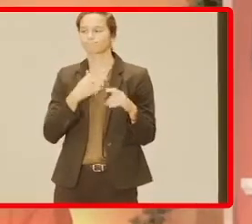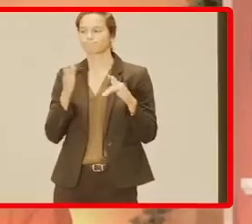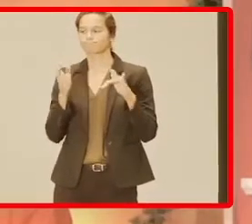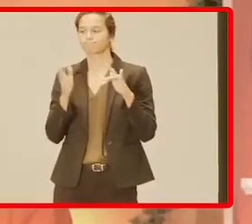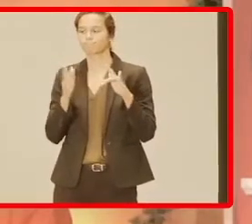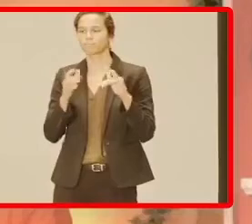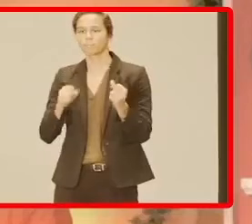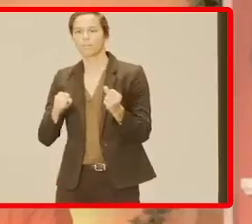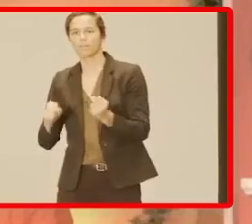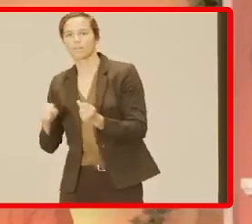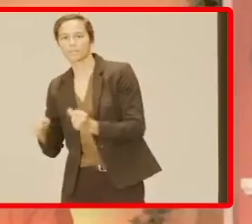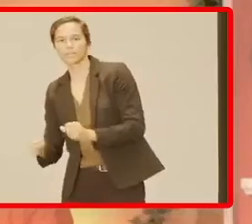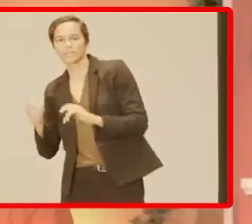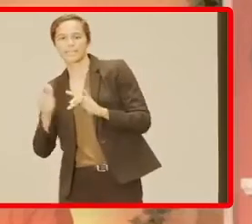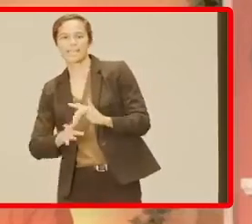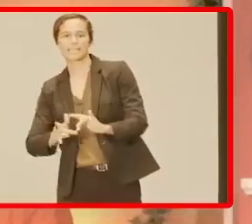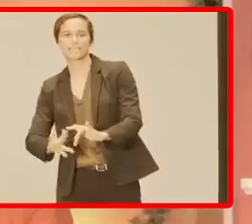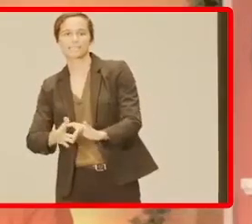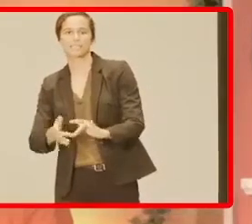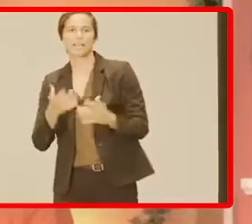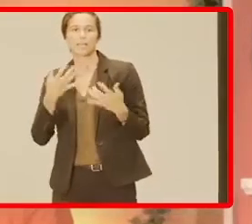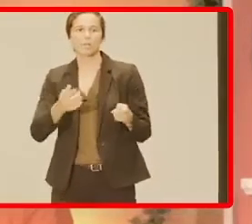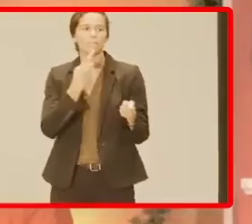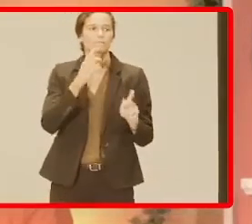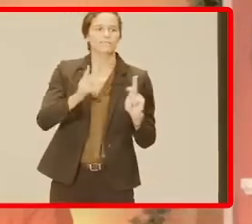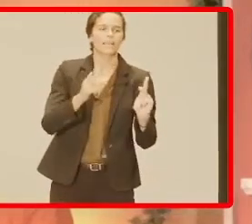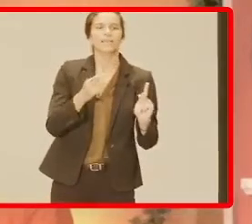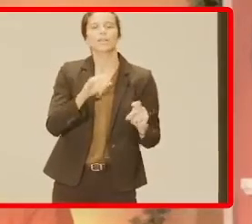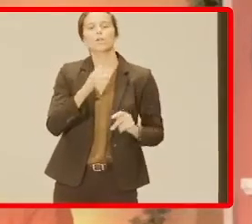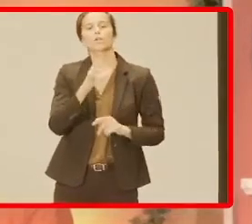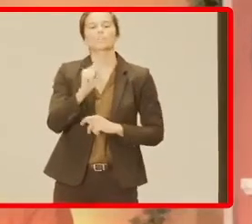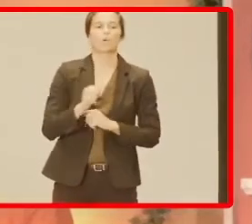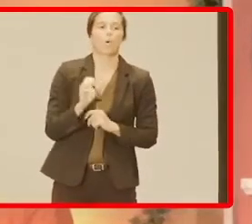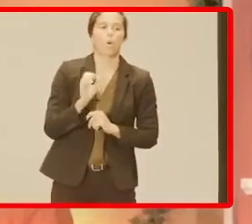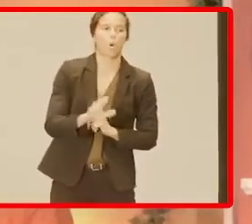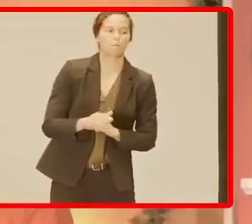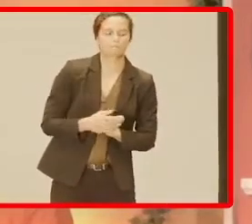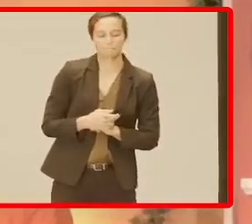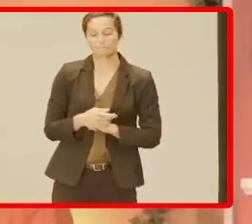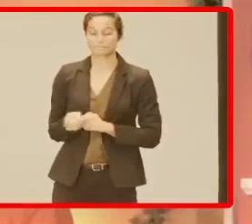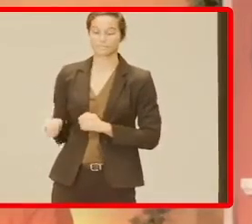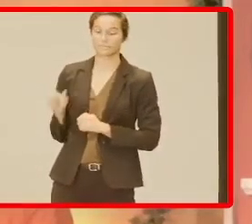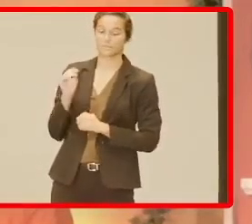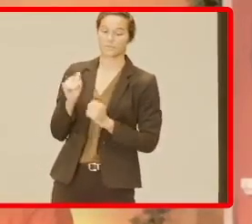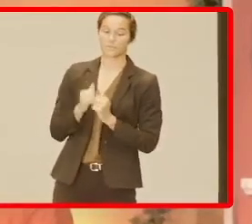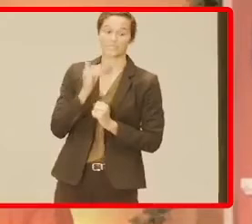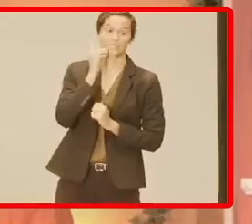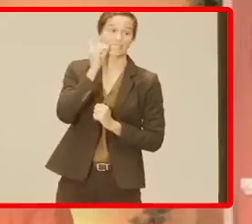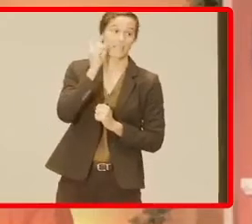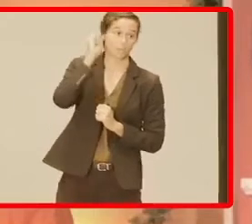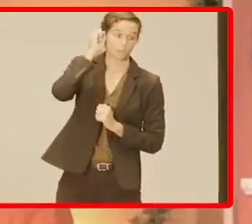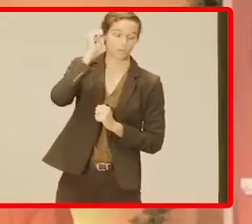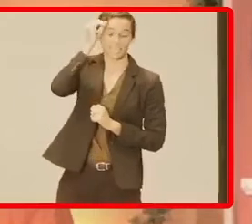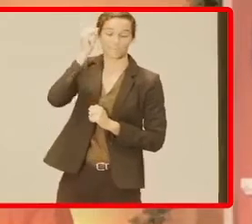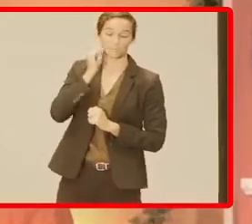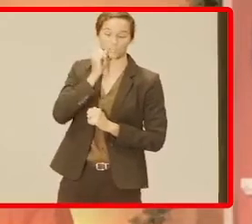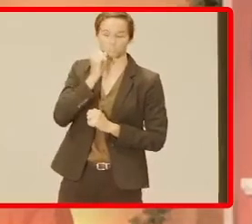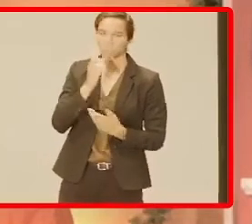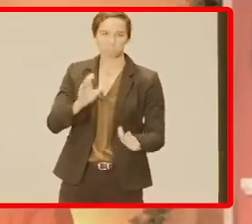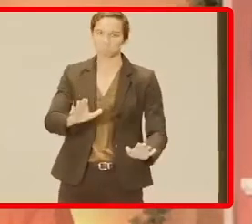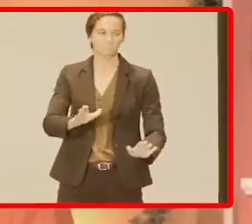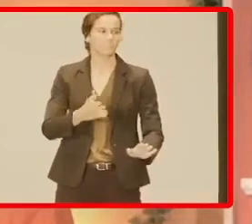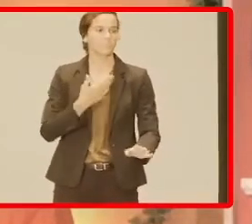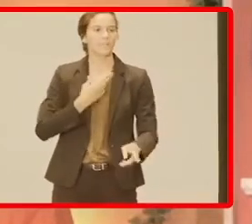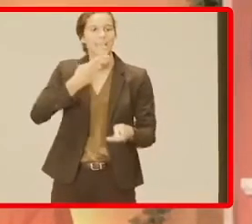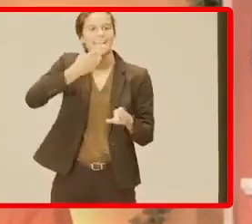say Chris or the boy with Down syndrome. I wanted people to know Chris by